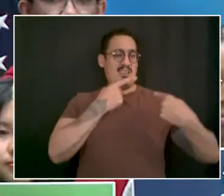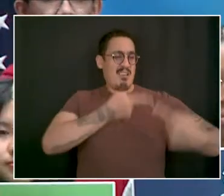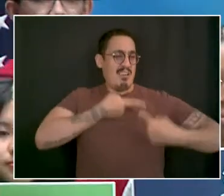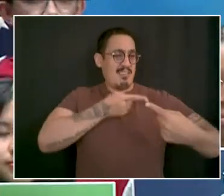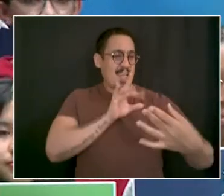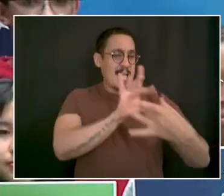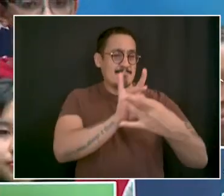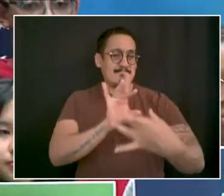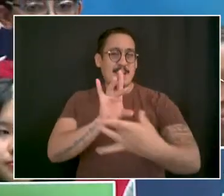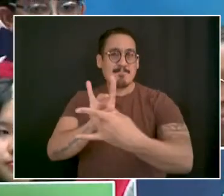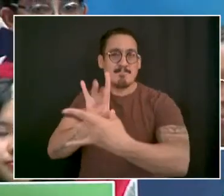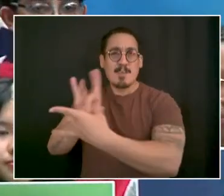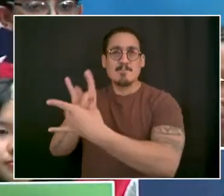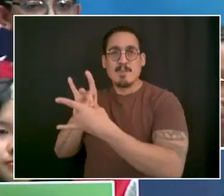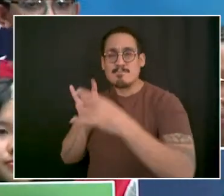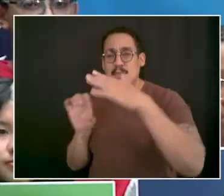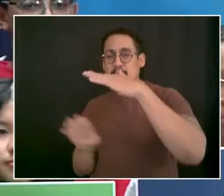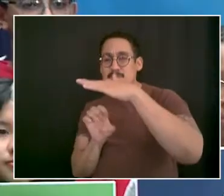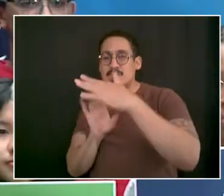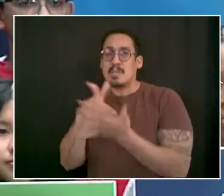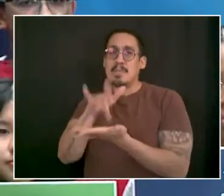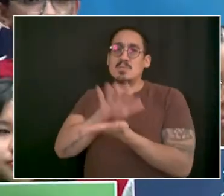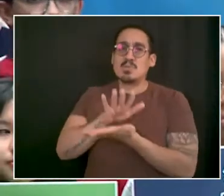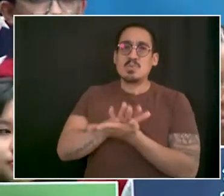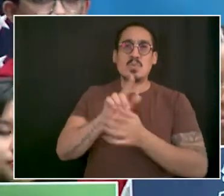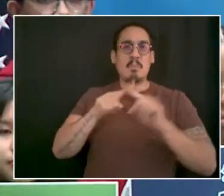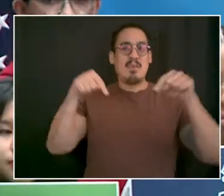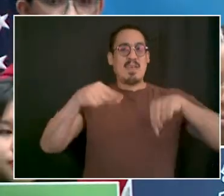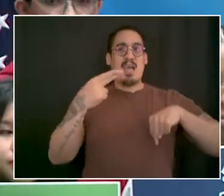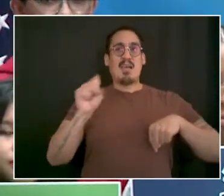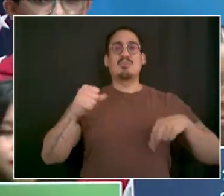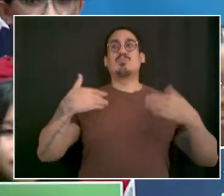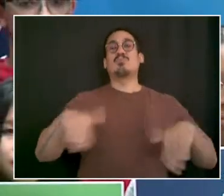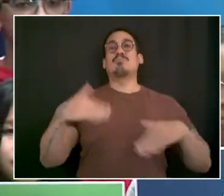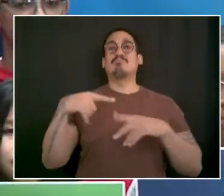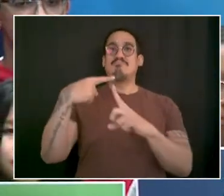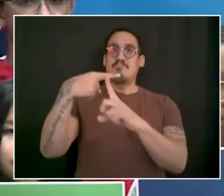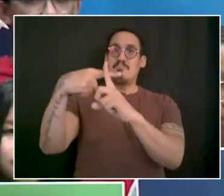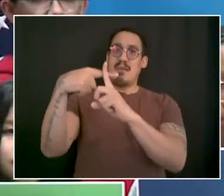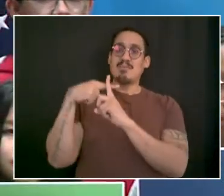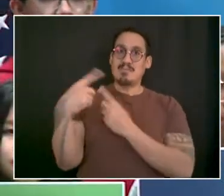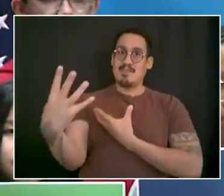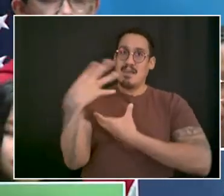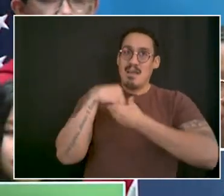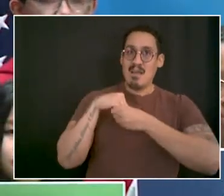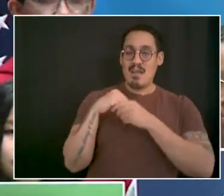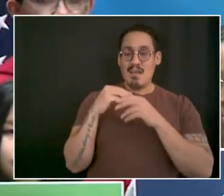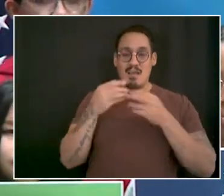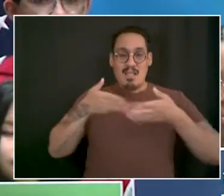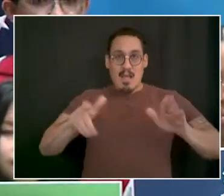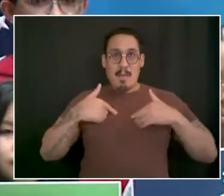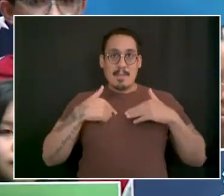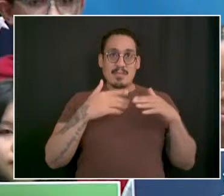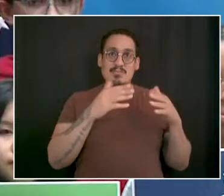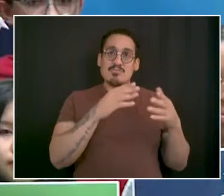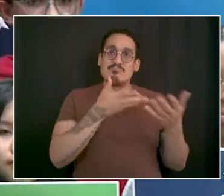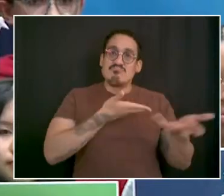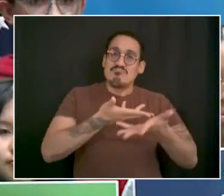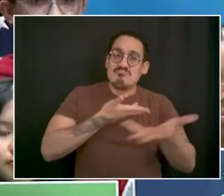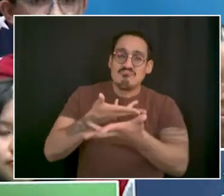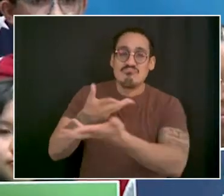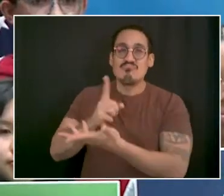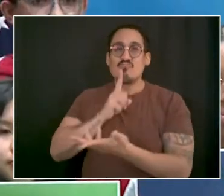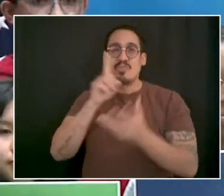middle school, but Bayside gives me a positive and inclusive community while also allowing me to gain real-world experiences